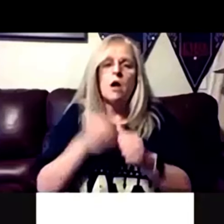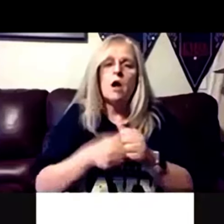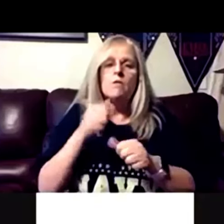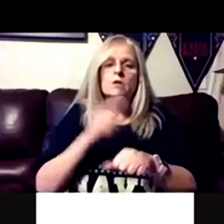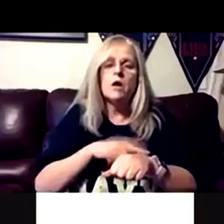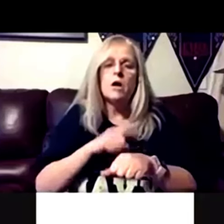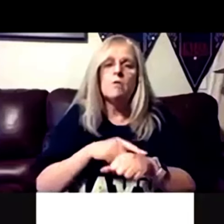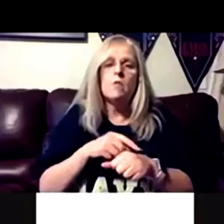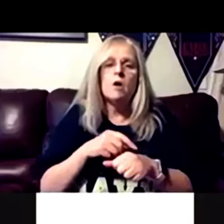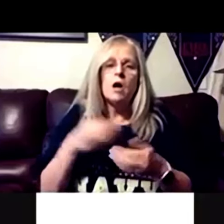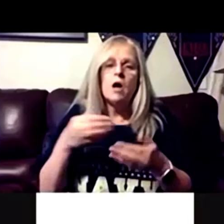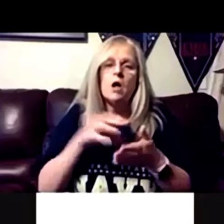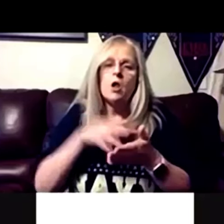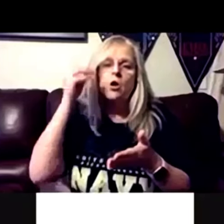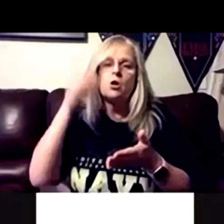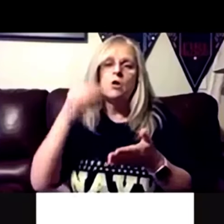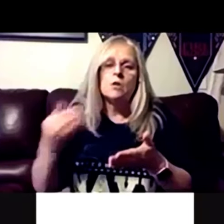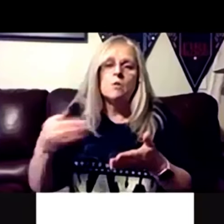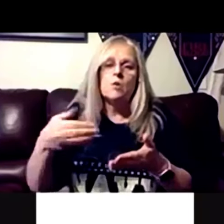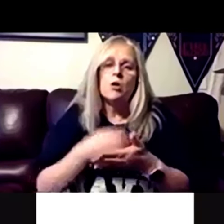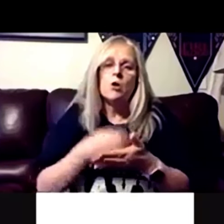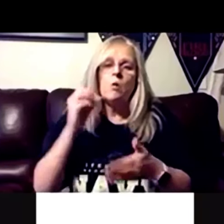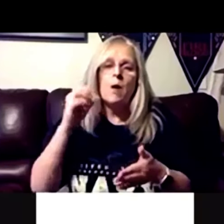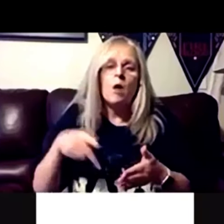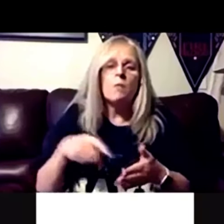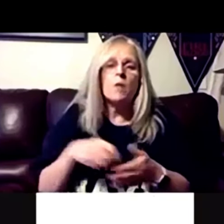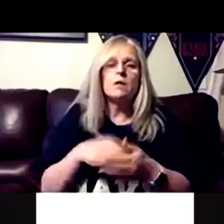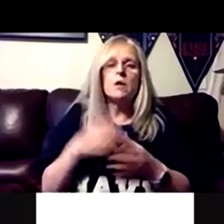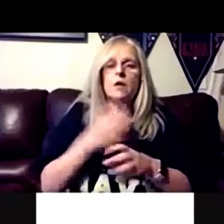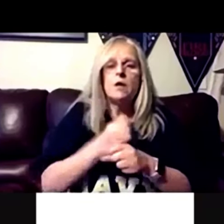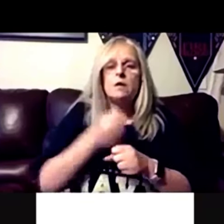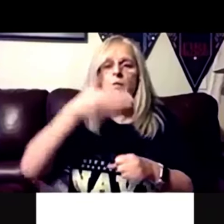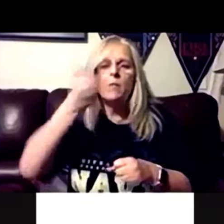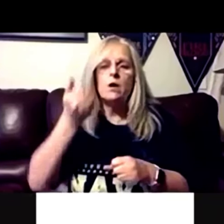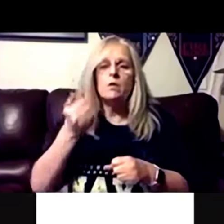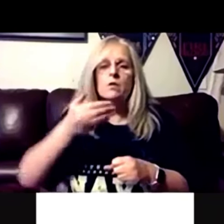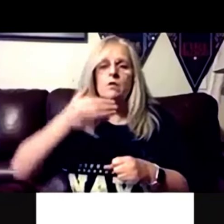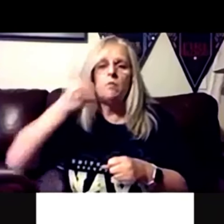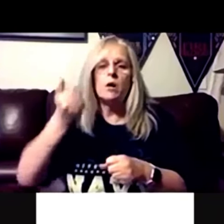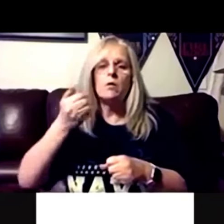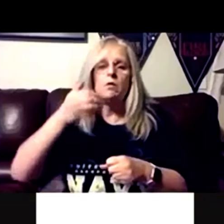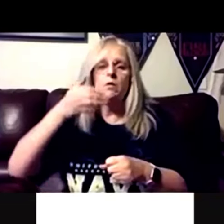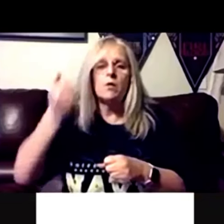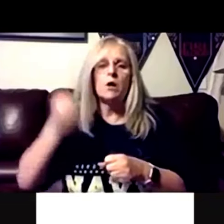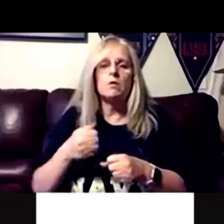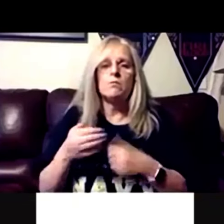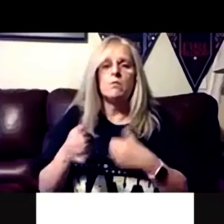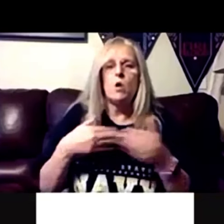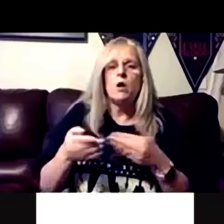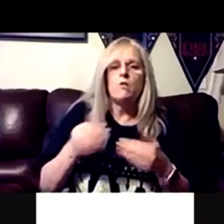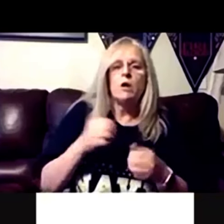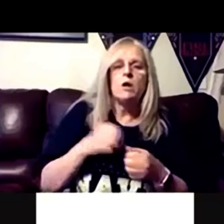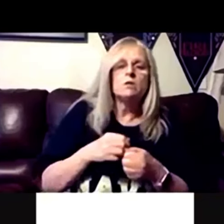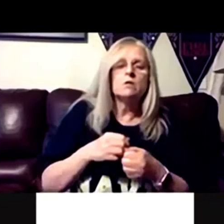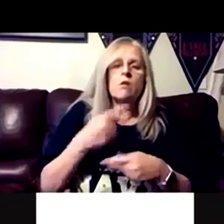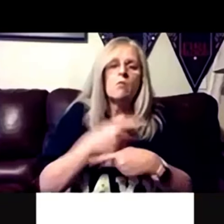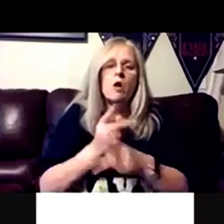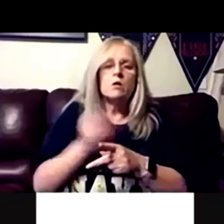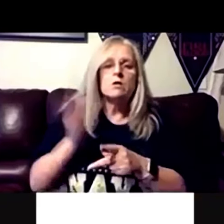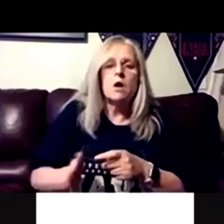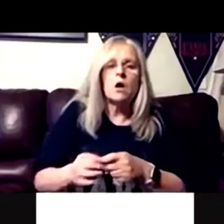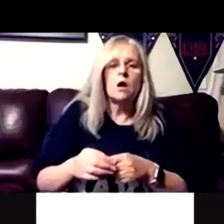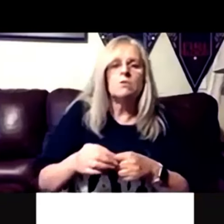about ONPASSIVE, it just gets better and better and better, whatever it is, whether it's the product side or